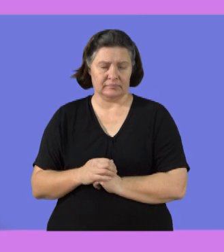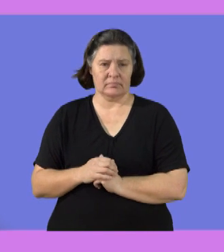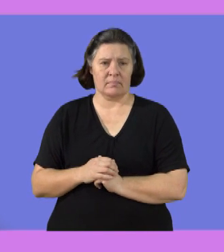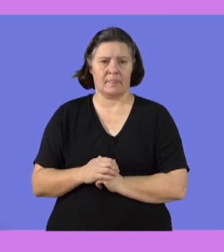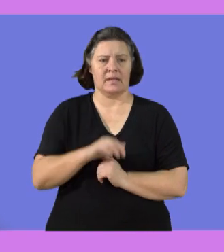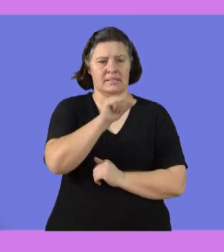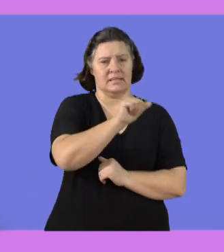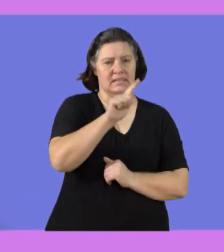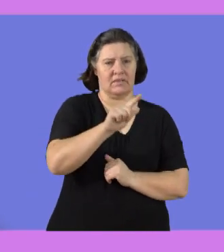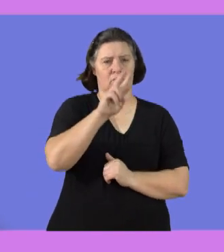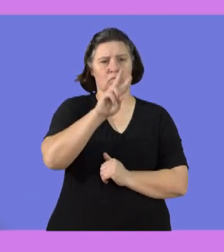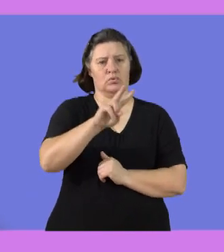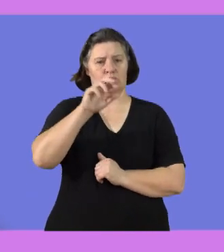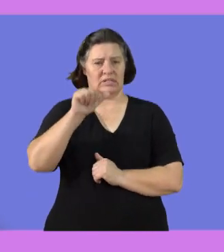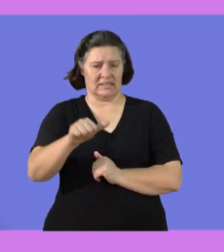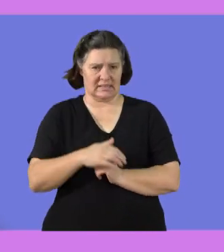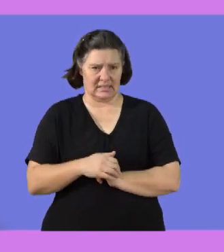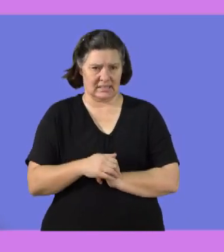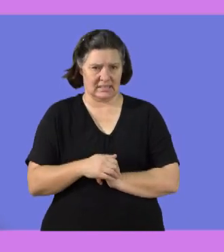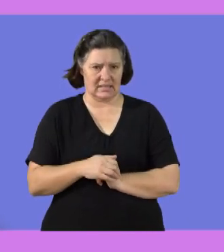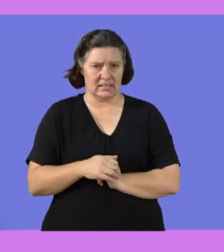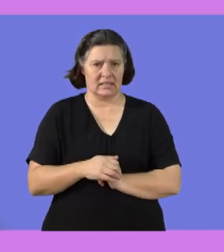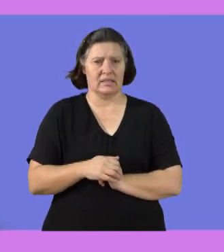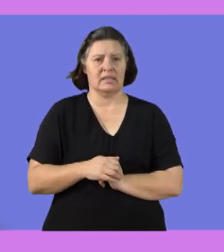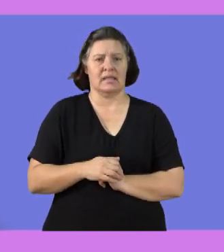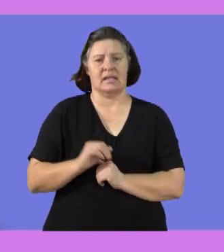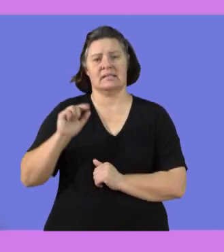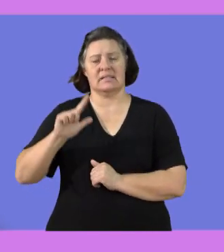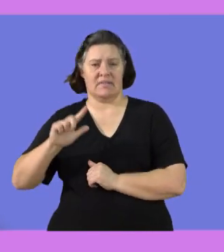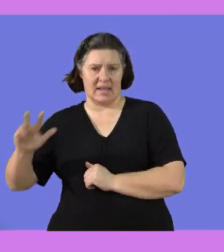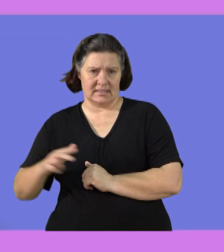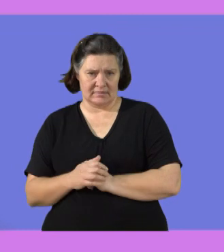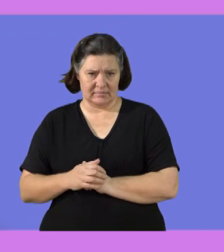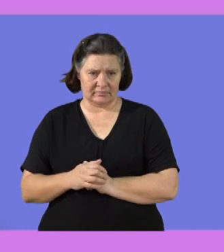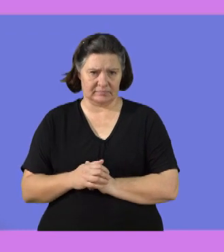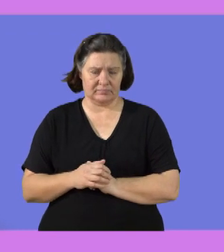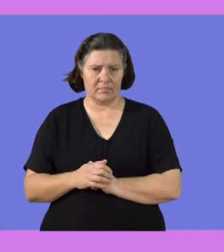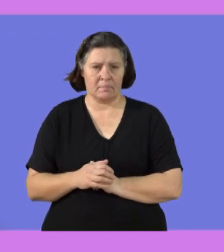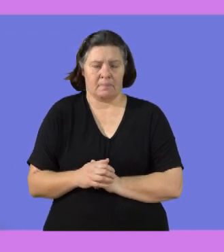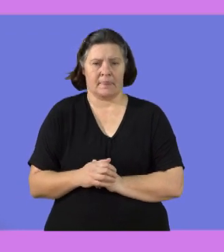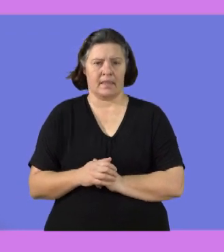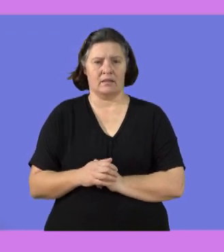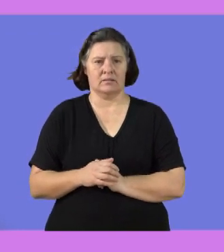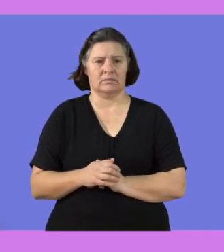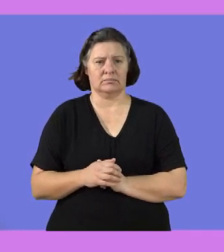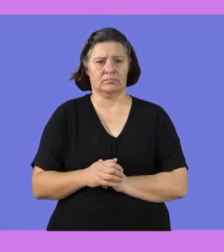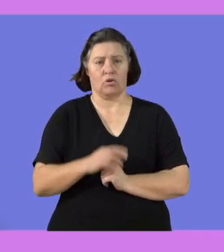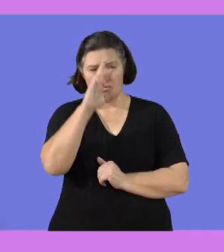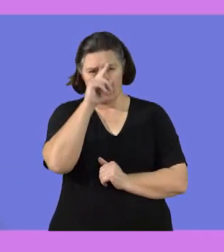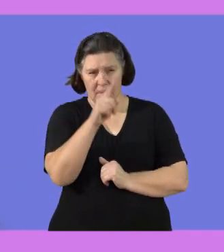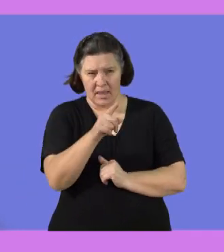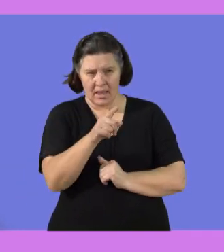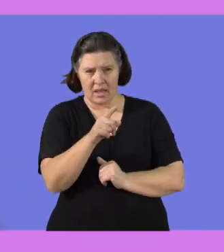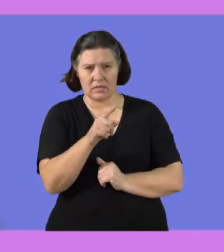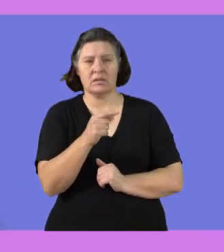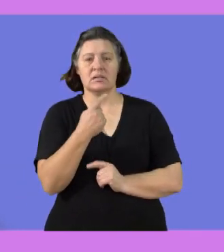I'm having 6, 7, 2, 6, and then I'm having 7 and 8. So I hope you can remember